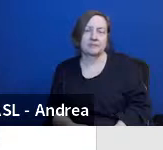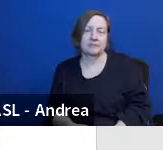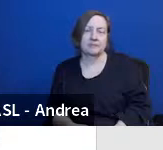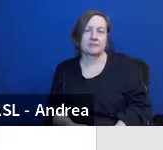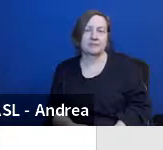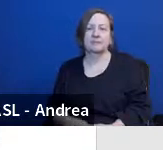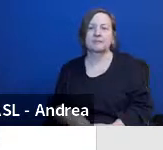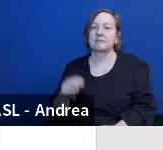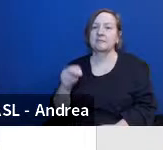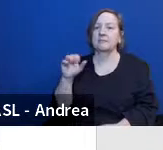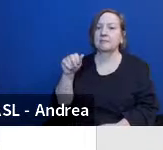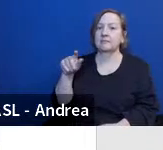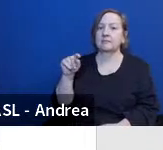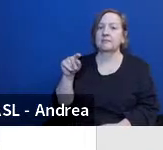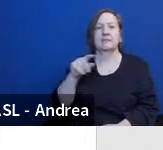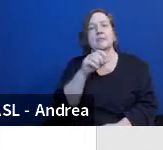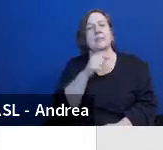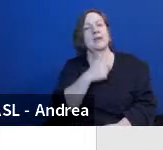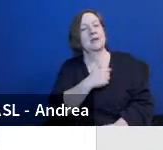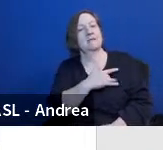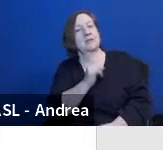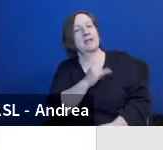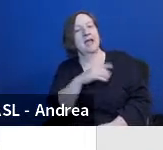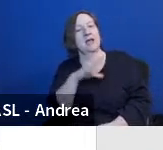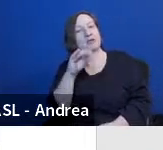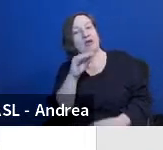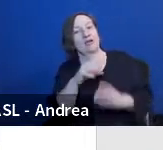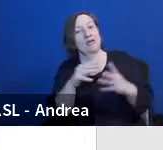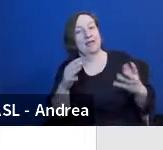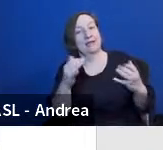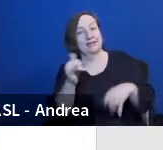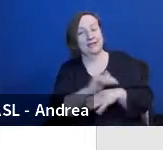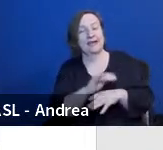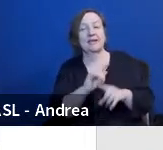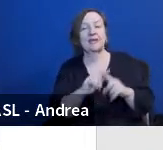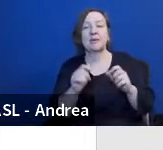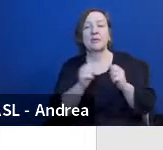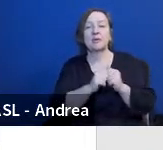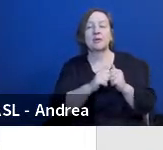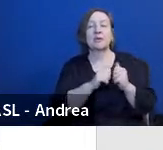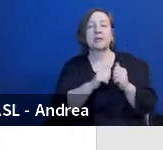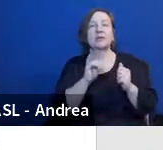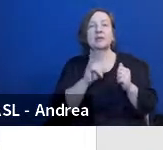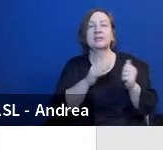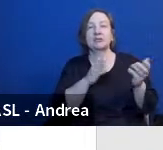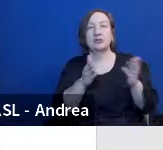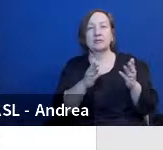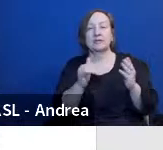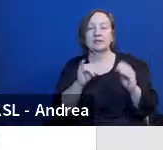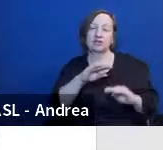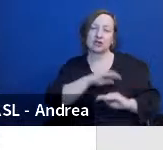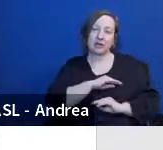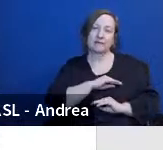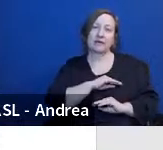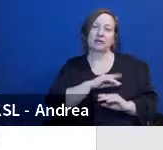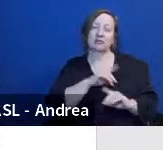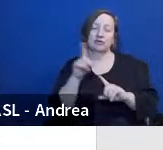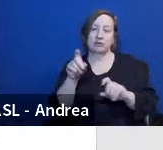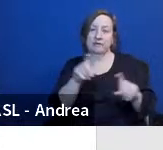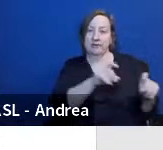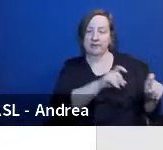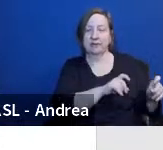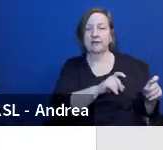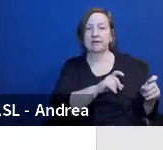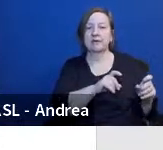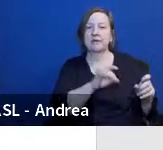Matt. Sorry, I feel like I'm talking a lot tonight, but with the service, with the kind of like satisfaction surveys, I think you